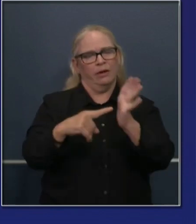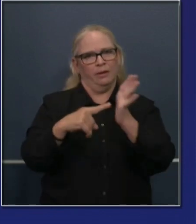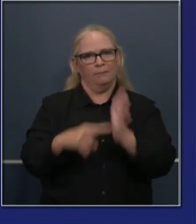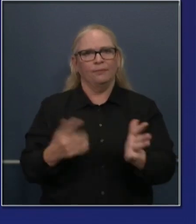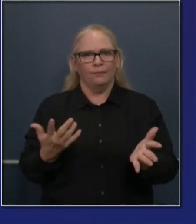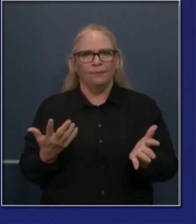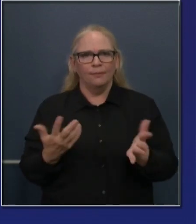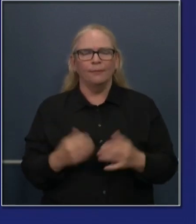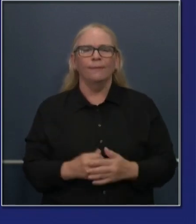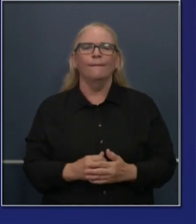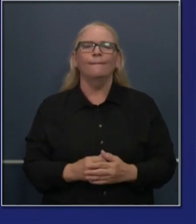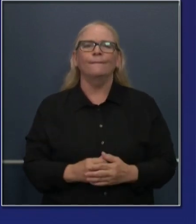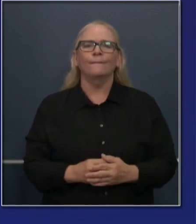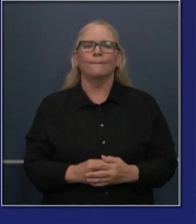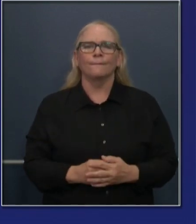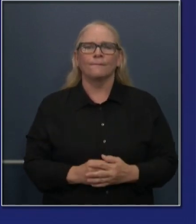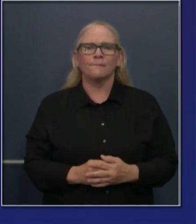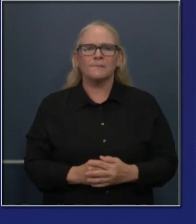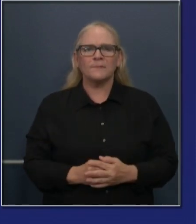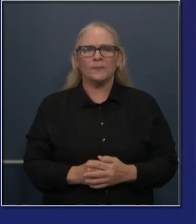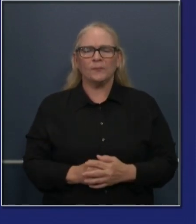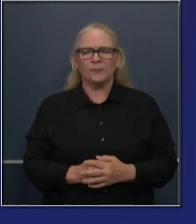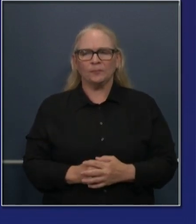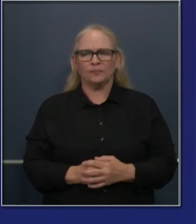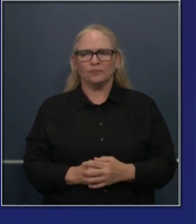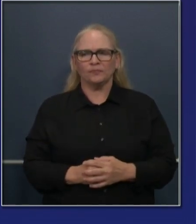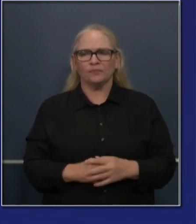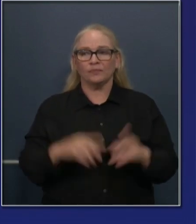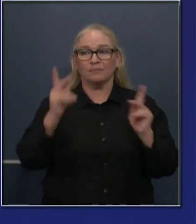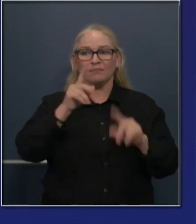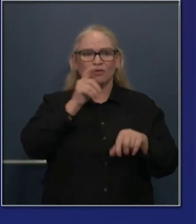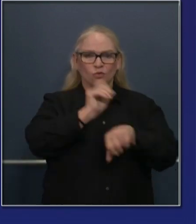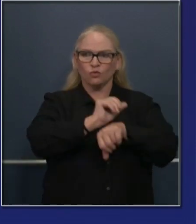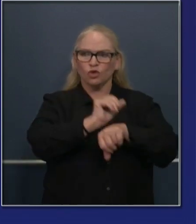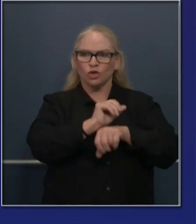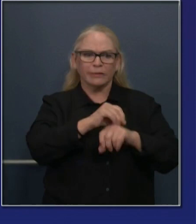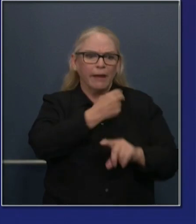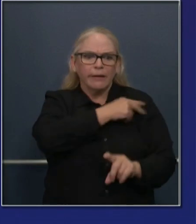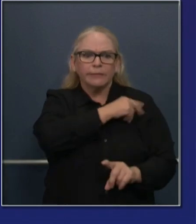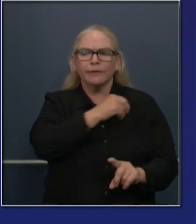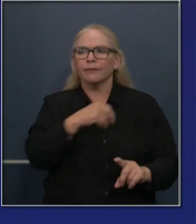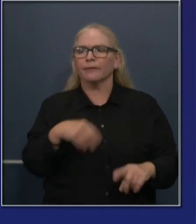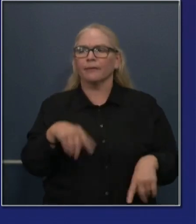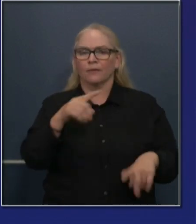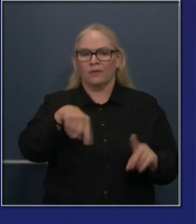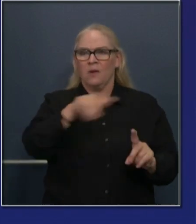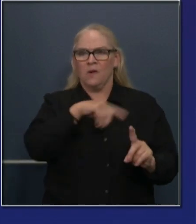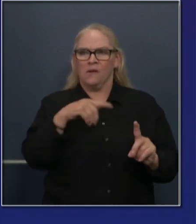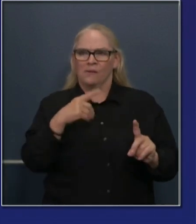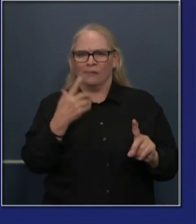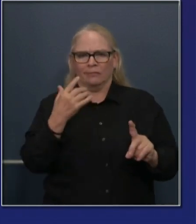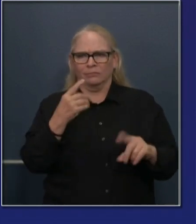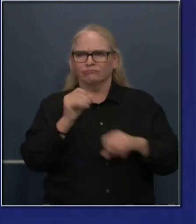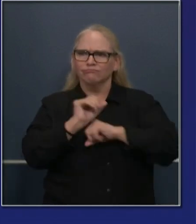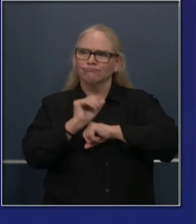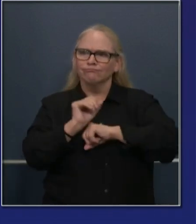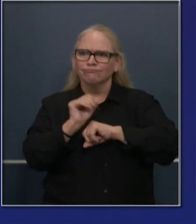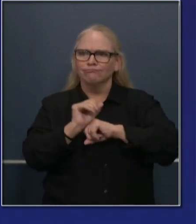specifically. Healthcare workers, front line, first